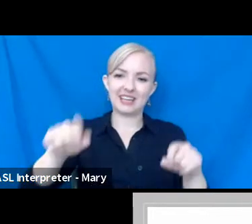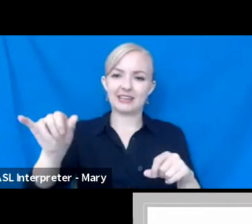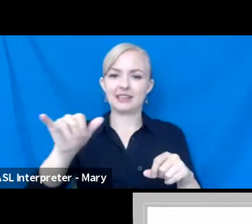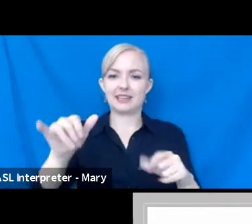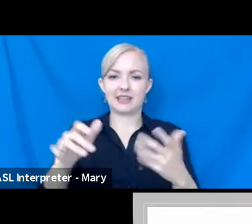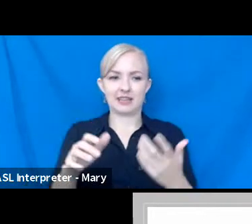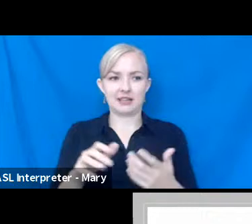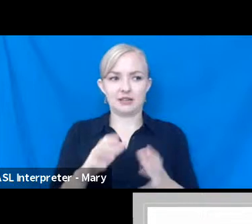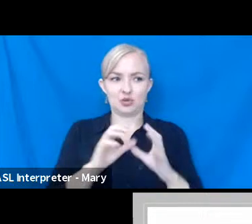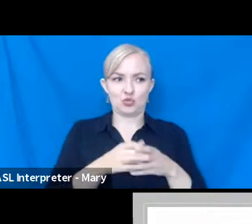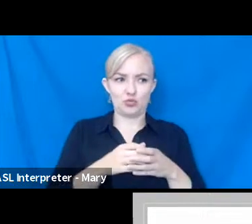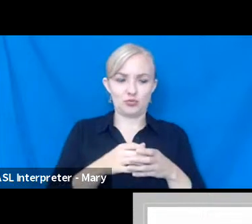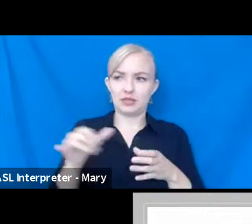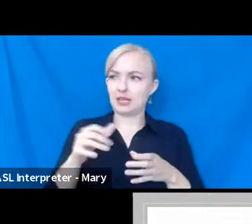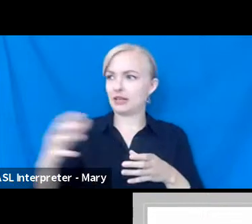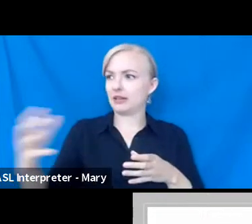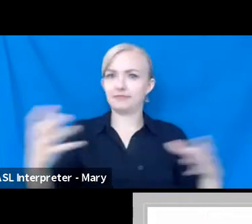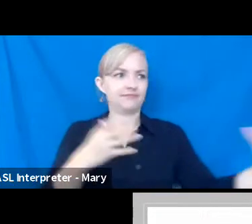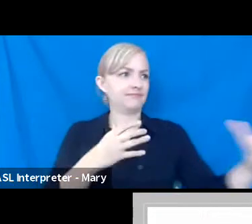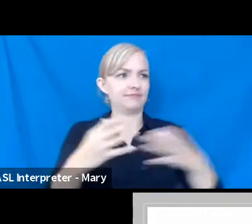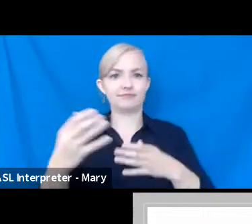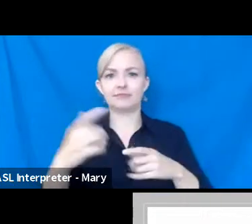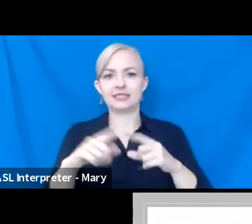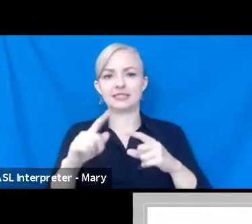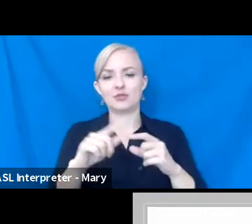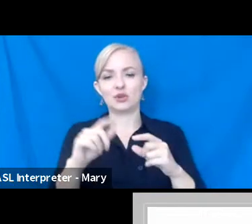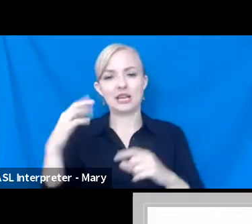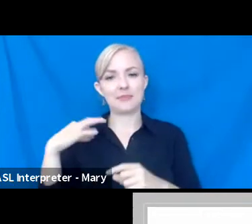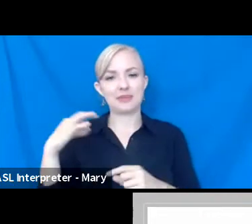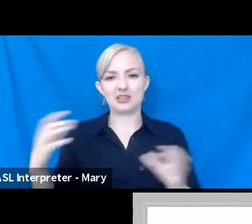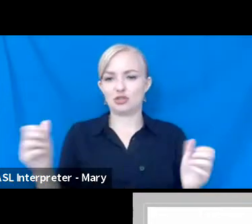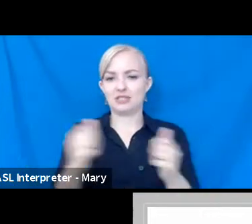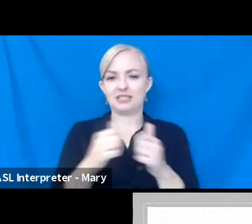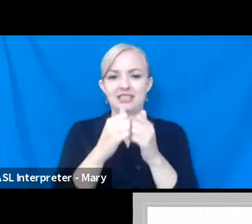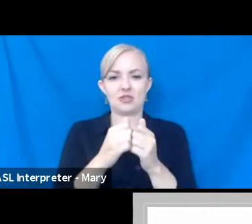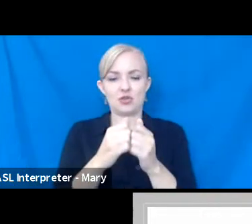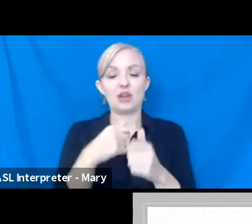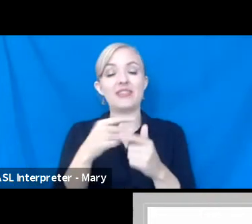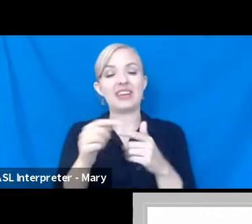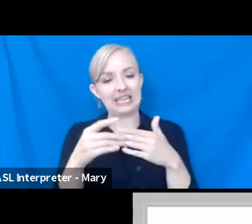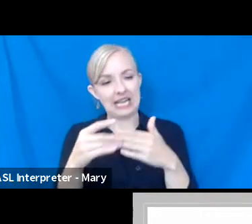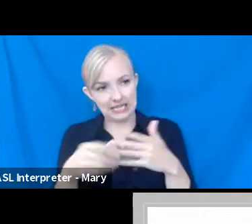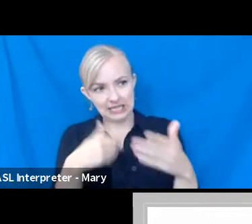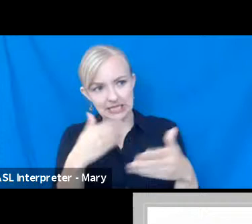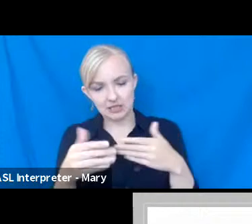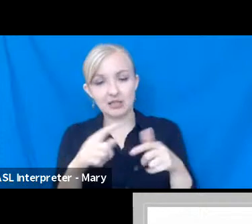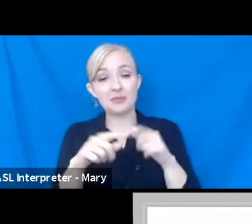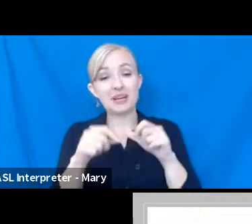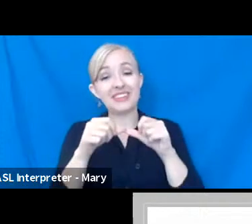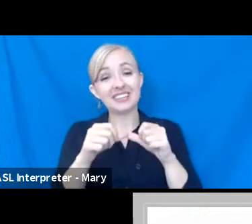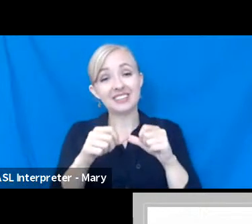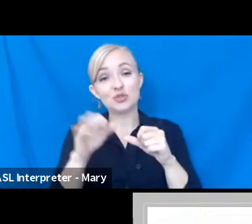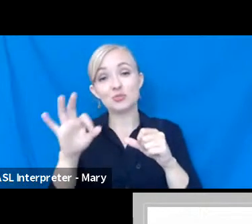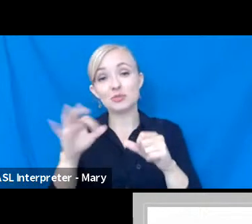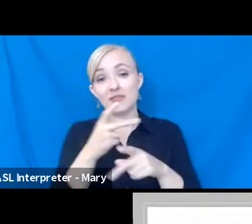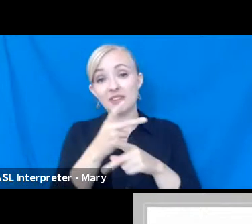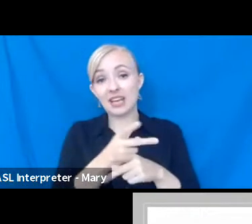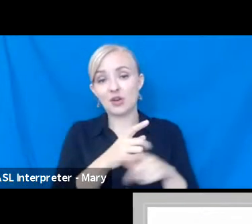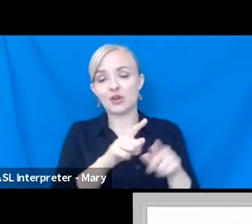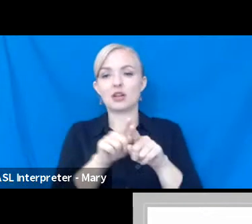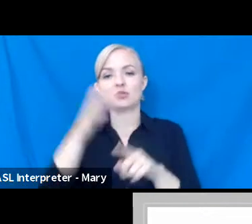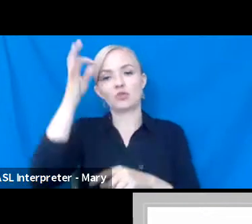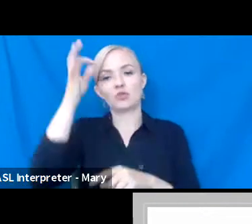entity, batch and bundle applications and facilitate. But the continuums of care and the